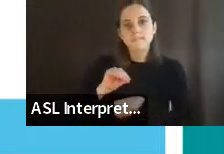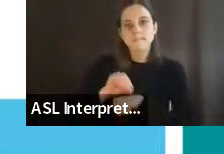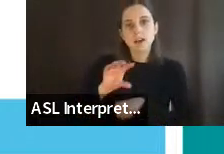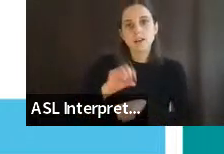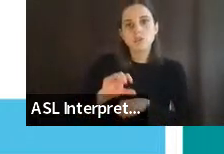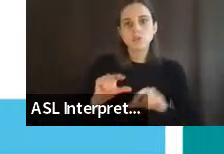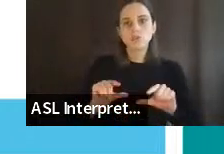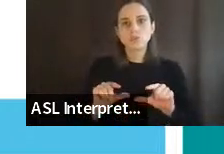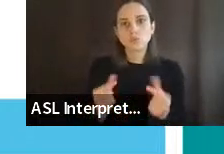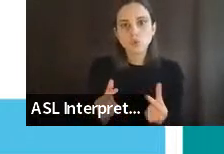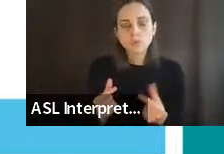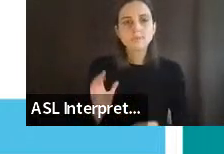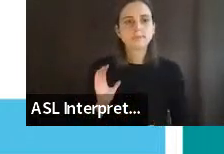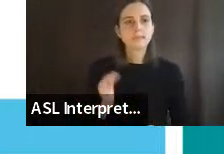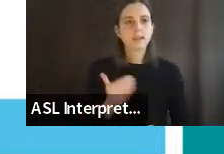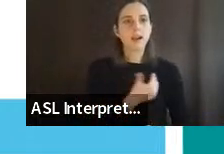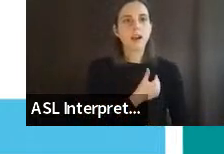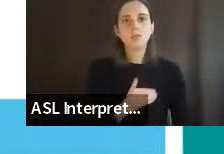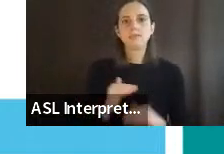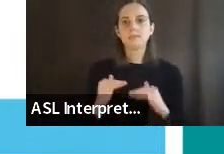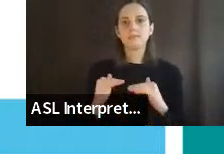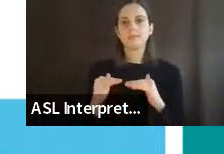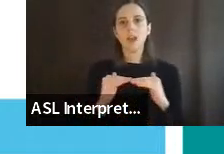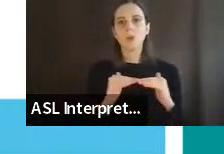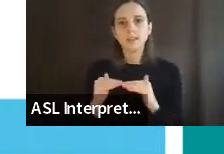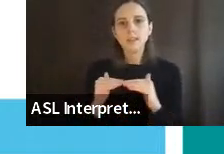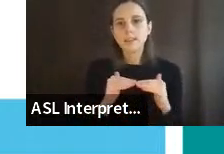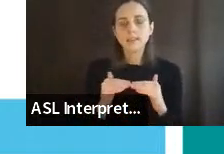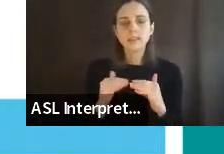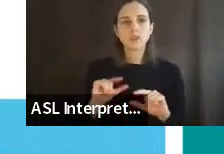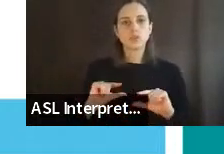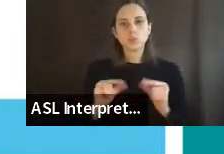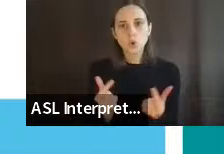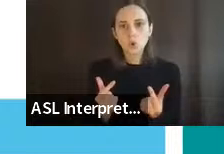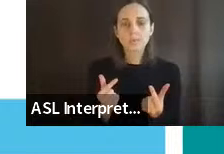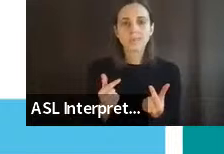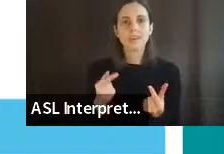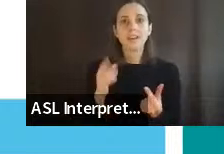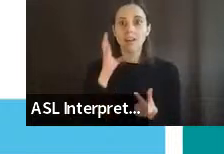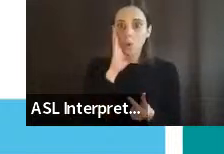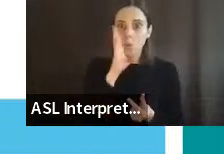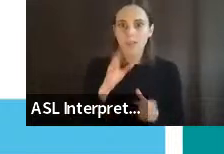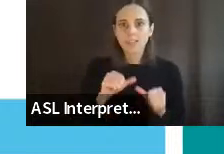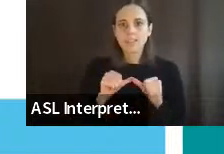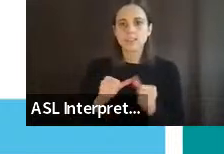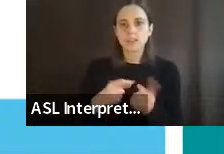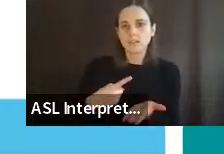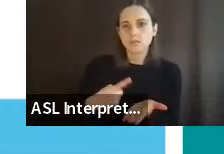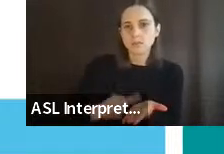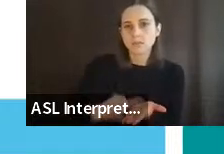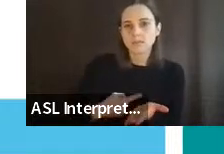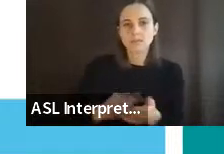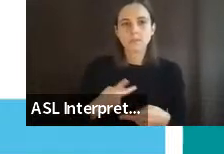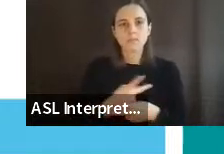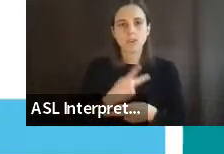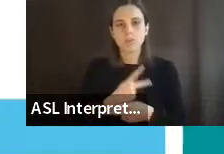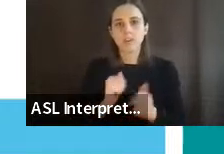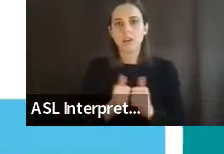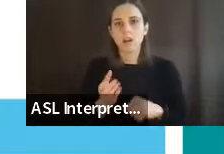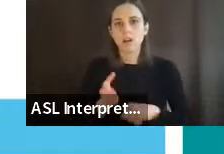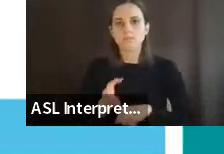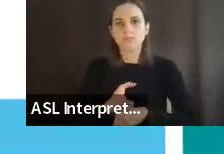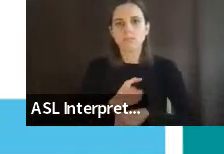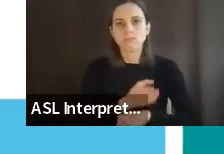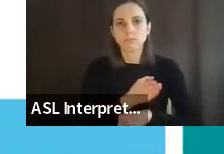in on more issues that arise as we are digging deeper into what this